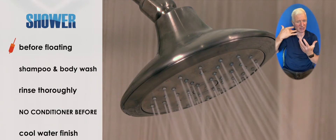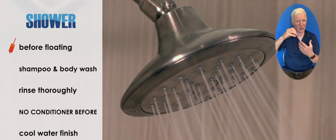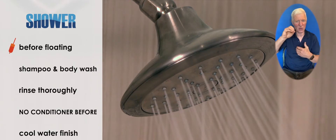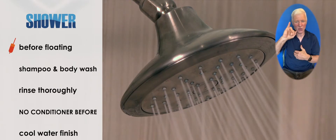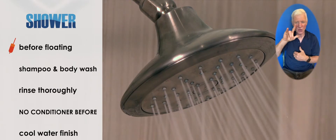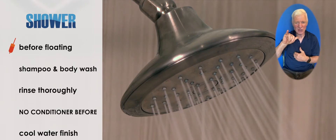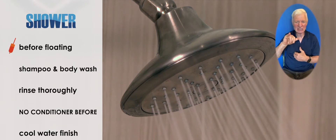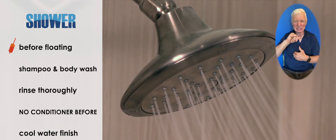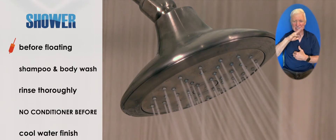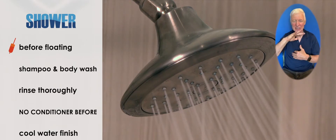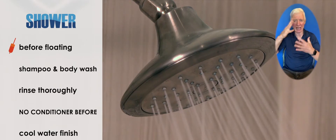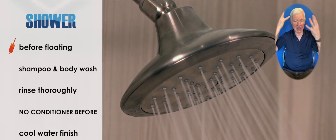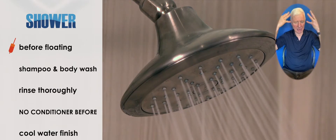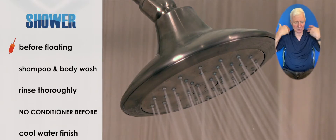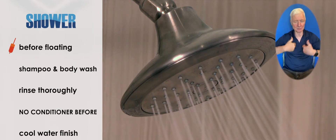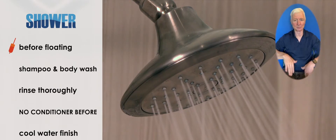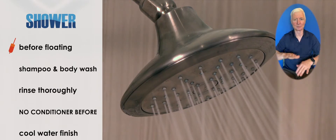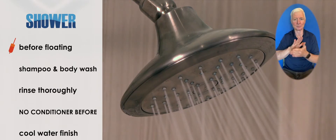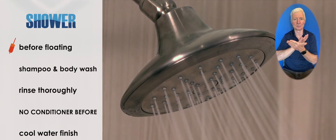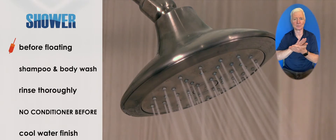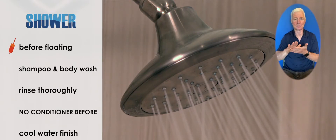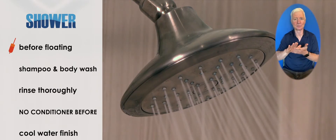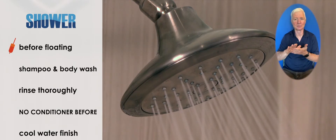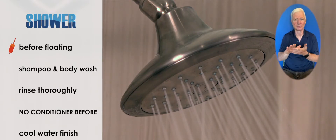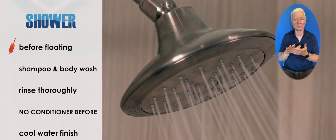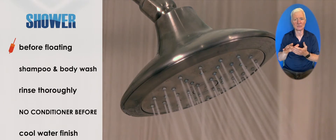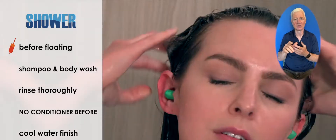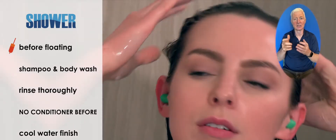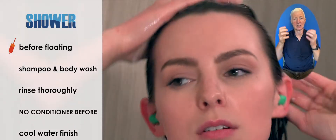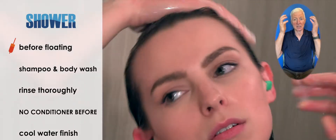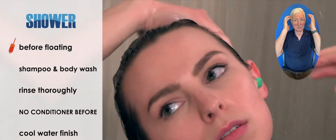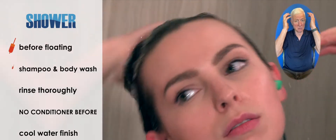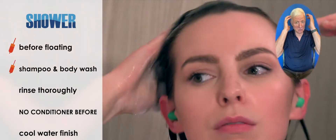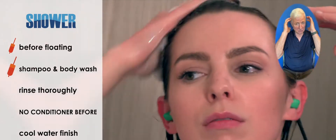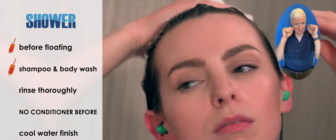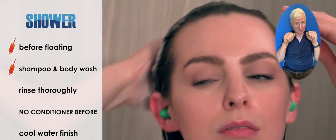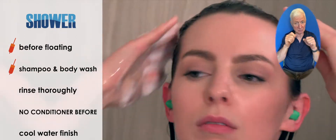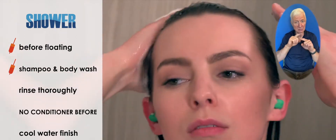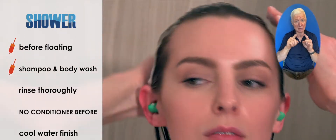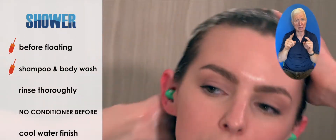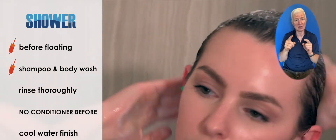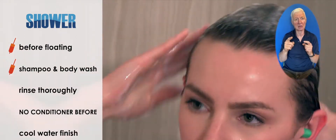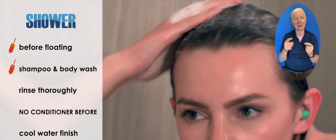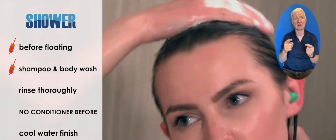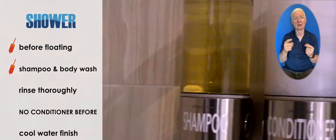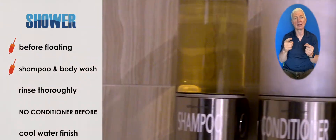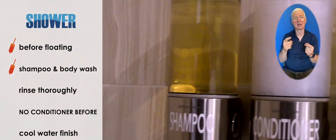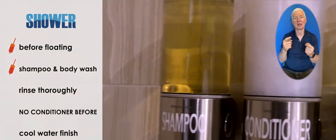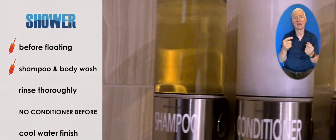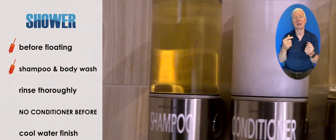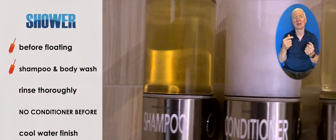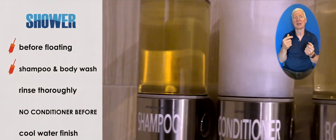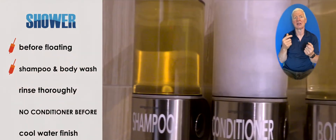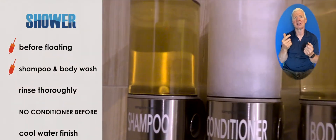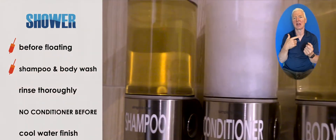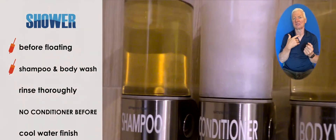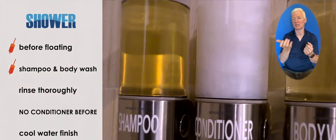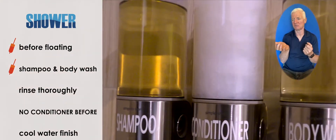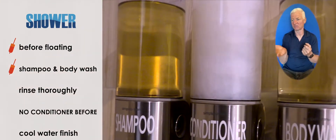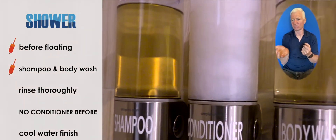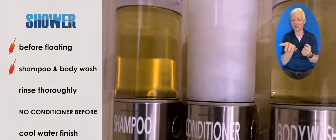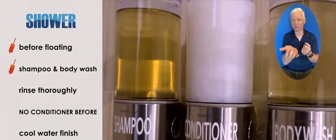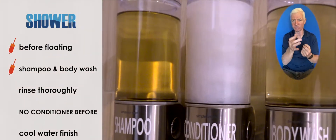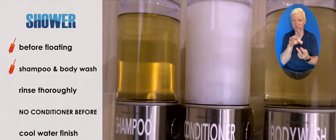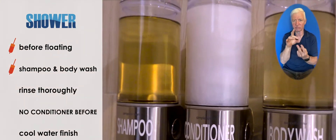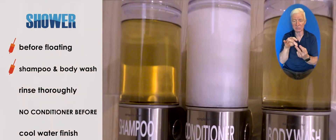any personal oils, soaps, and lotions from getting into the float tank. Please wash your hair and body with the provided natural